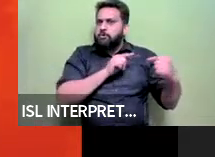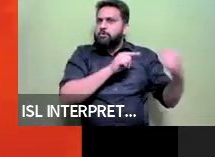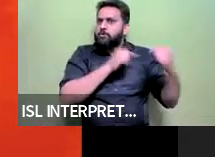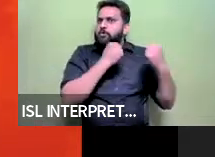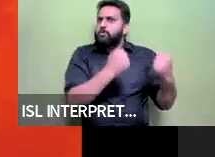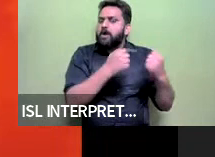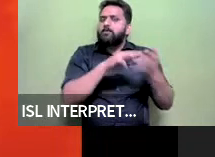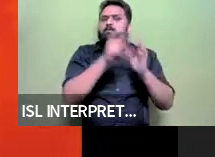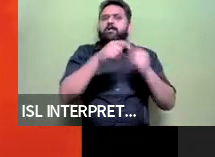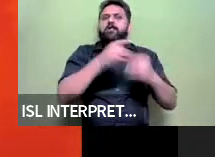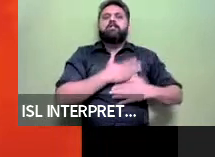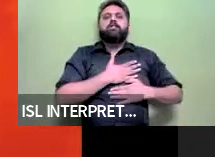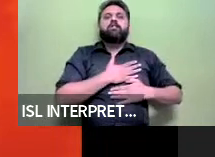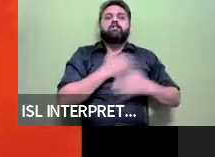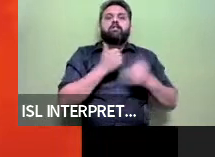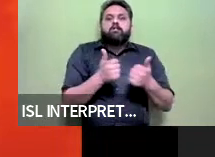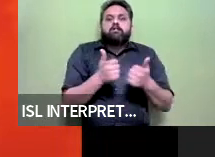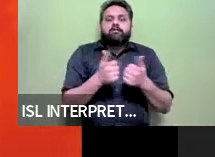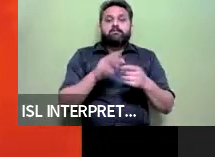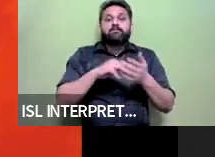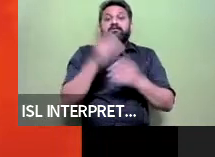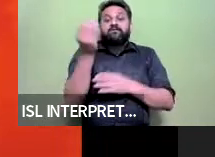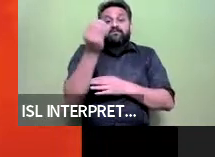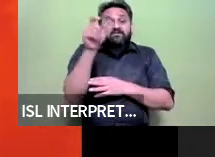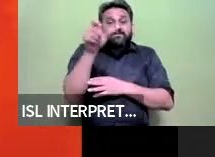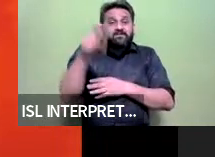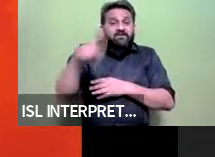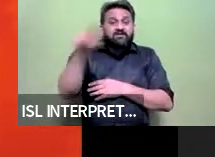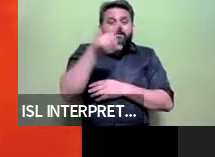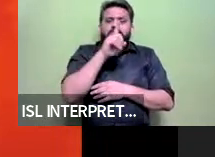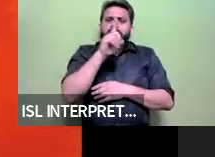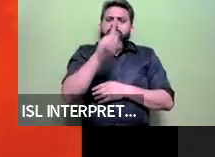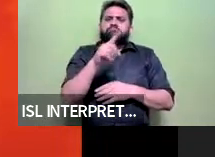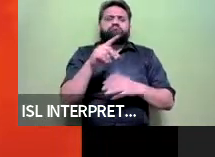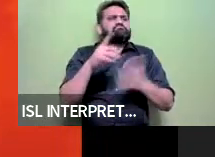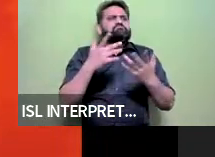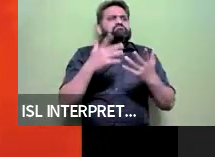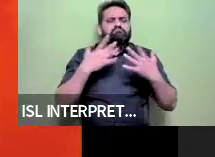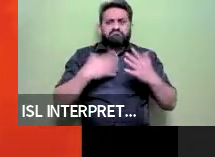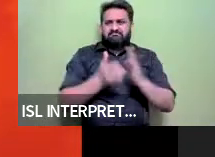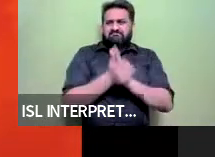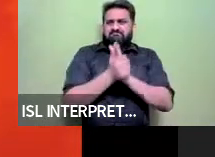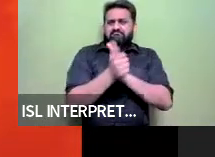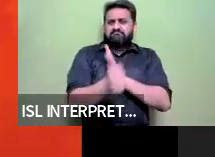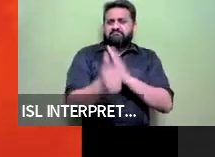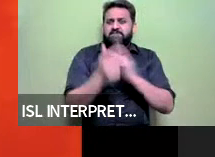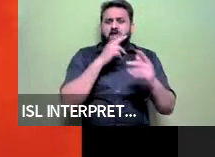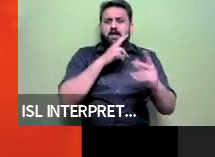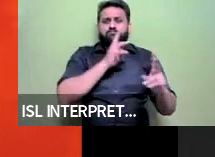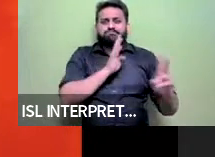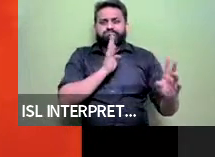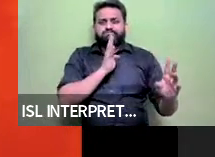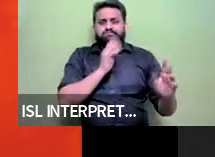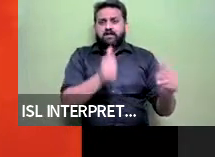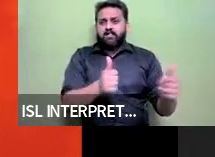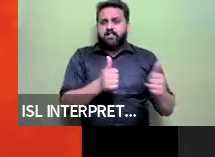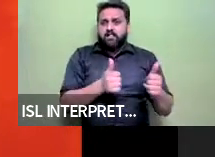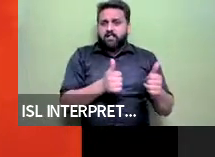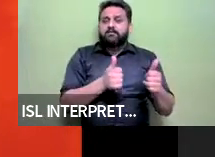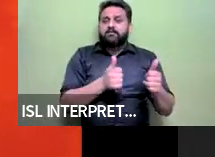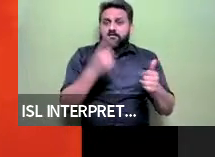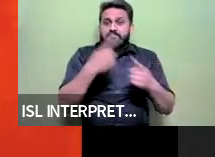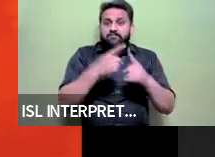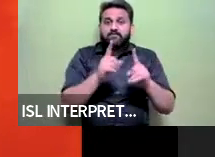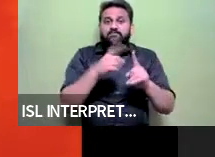will know that you have done. Very few people have a natural talent of oratory. But we say that as